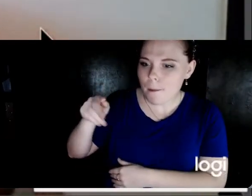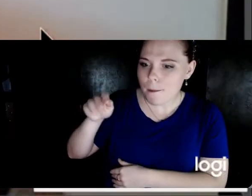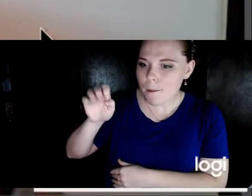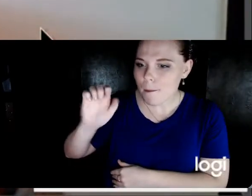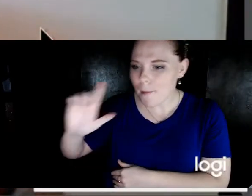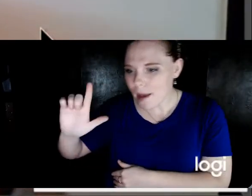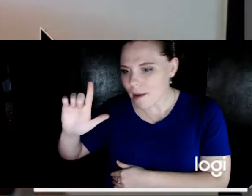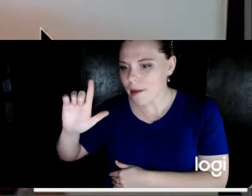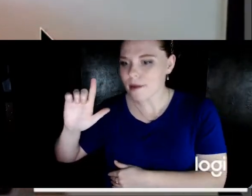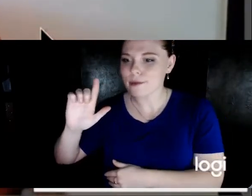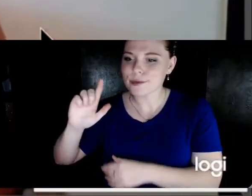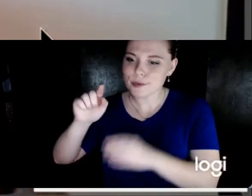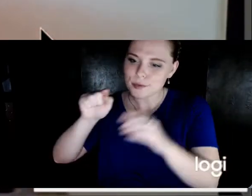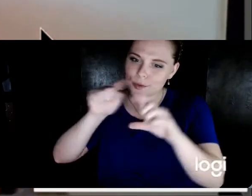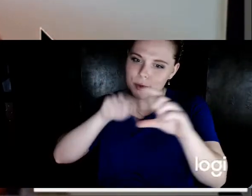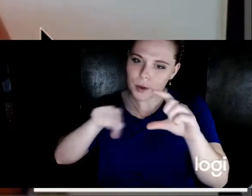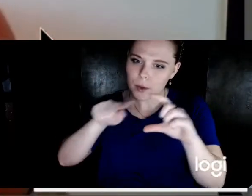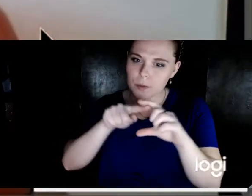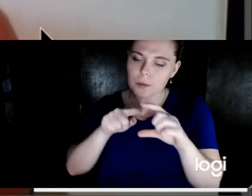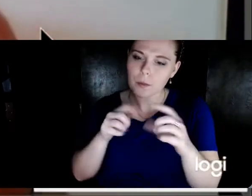dots